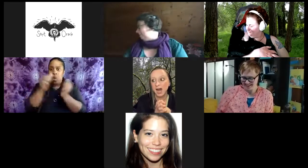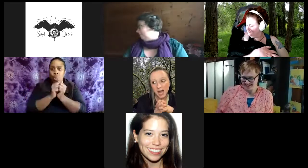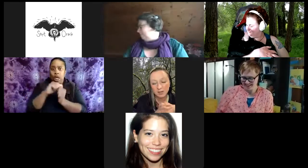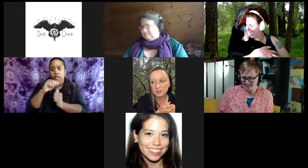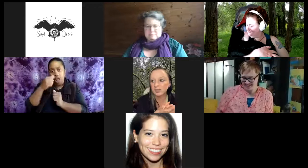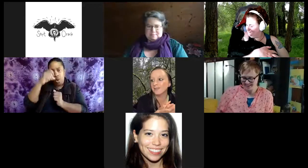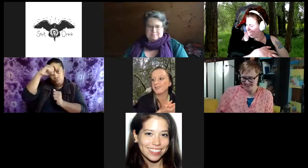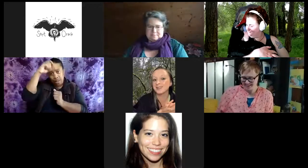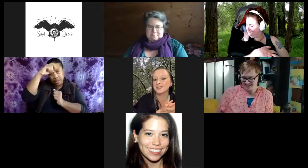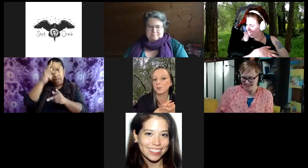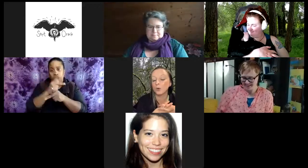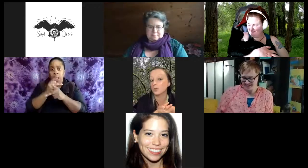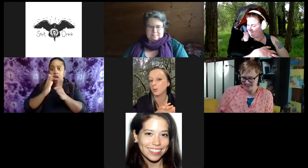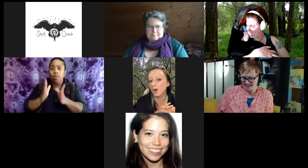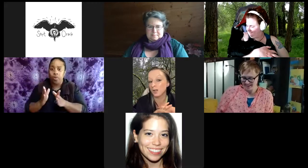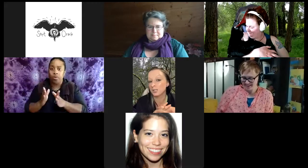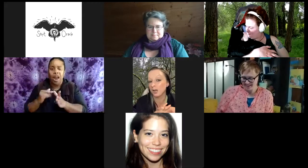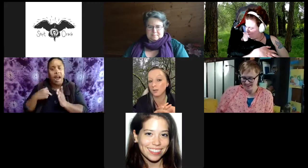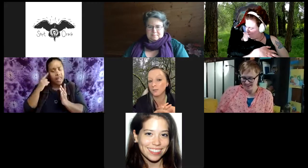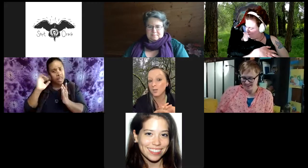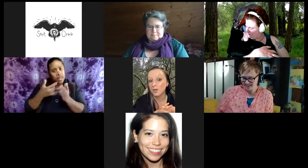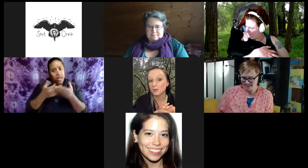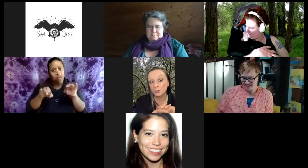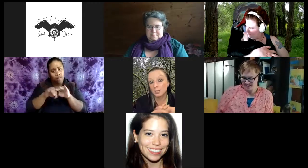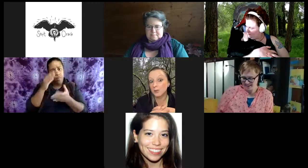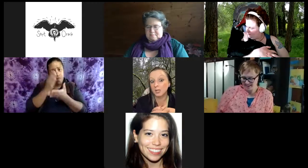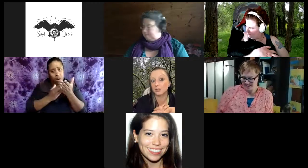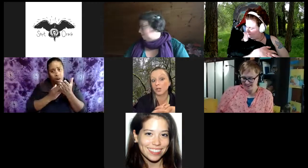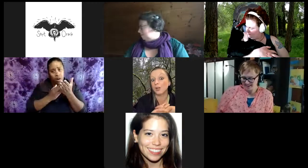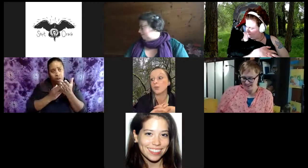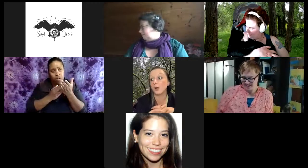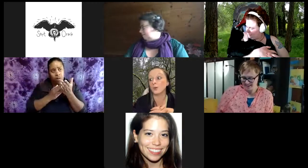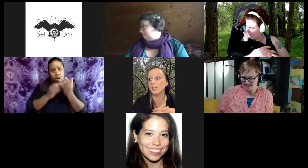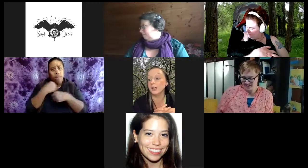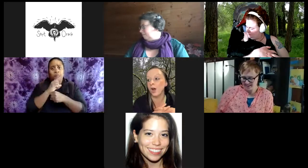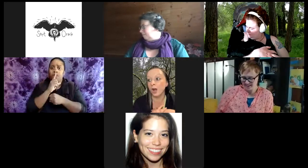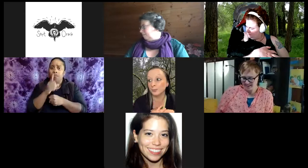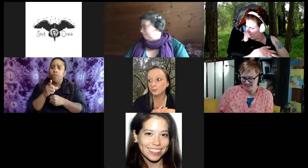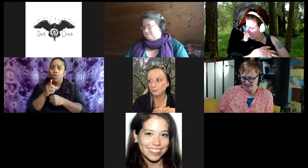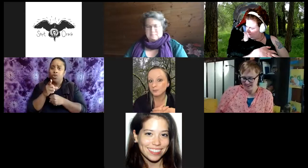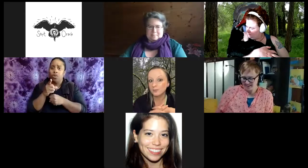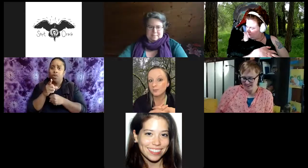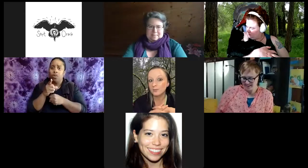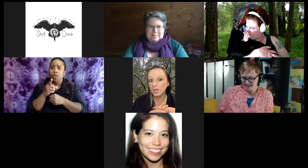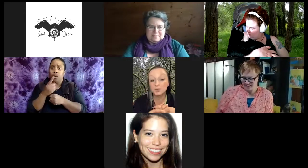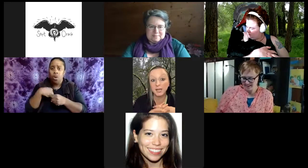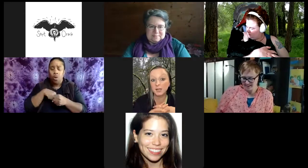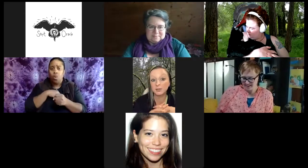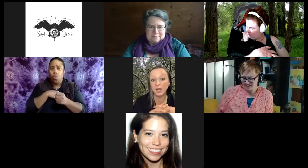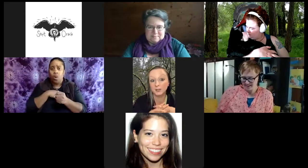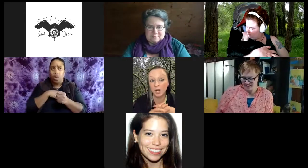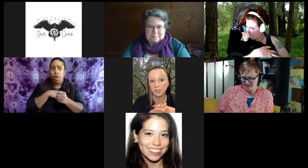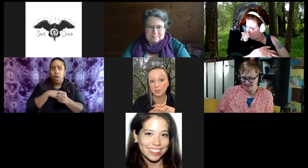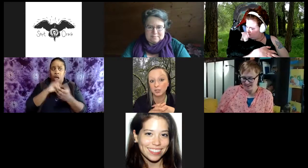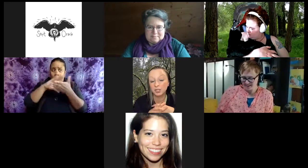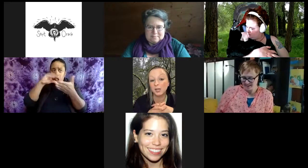And I also think that that's an important part of truly making sure that we are obtaining the